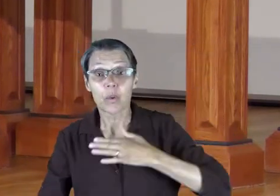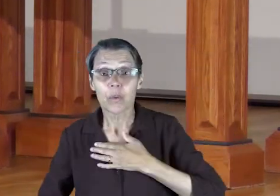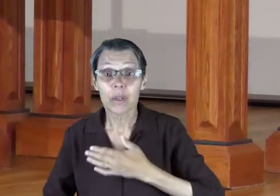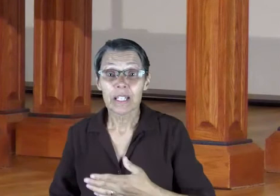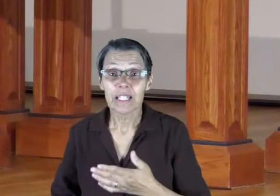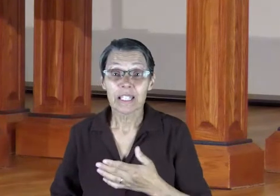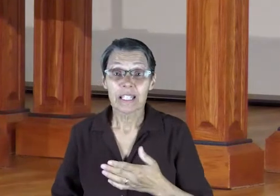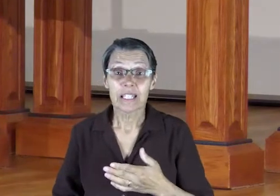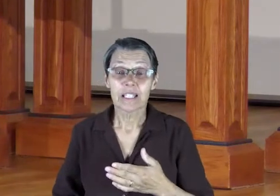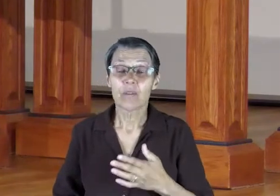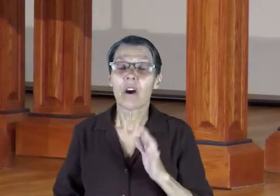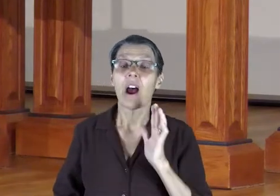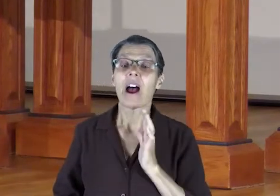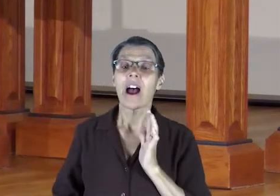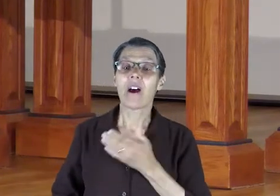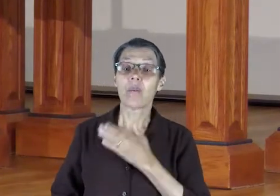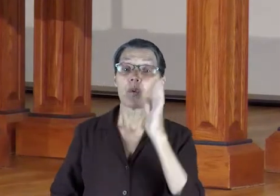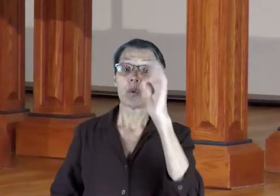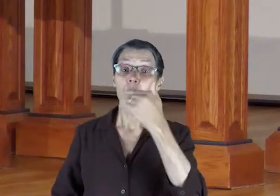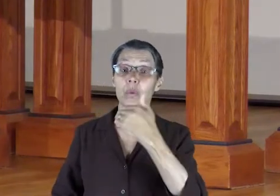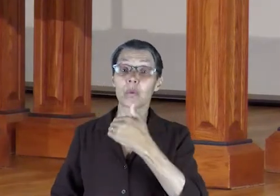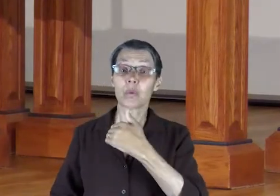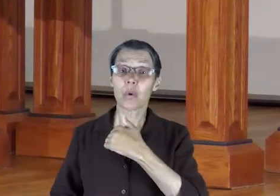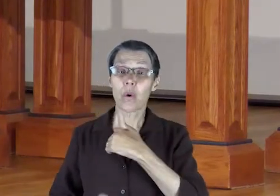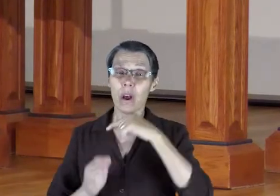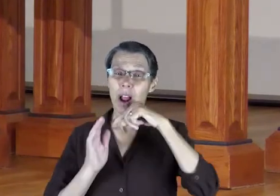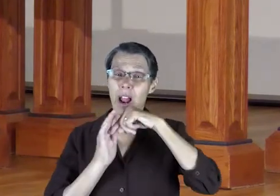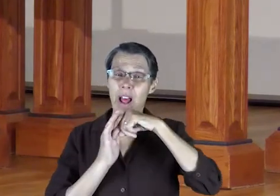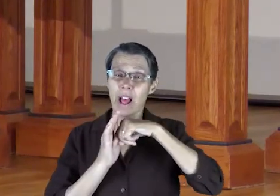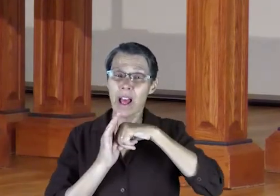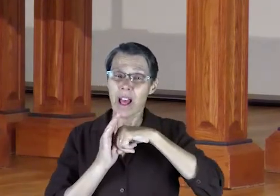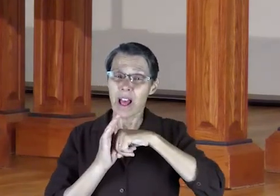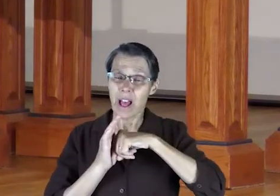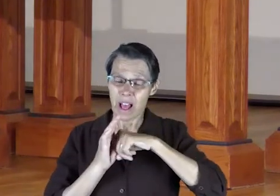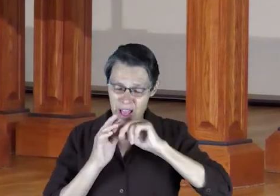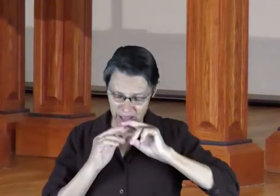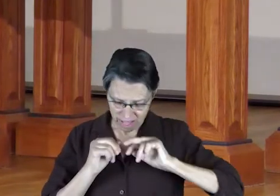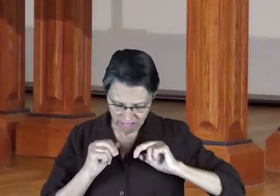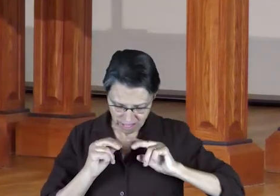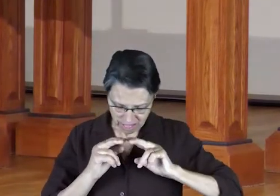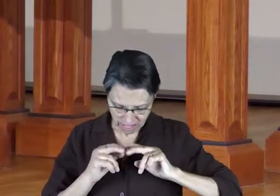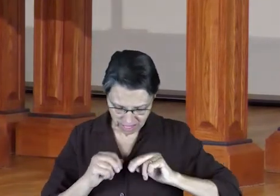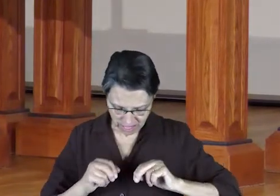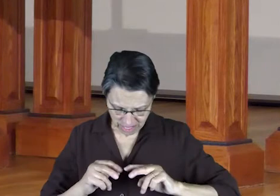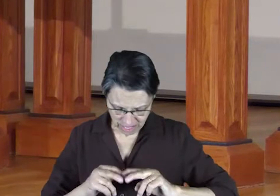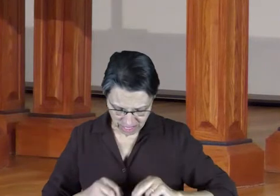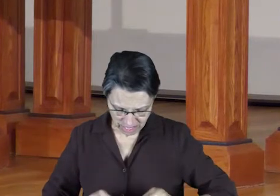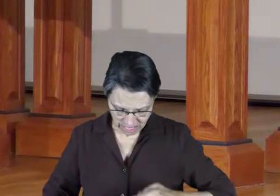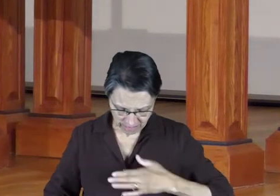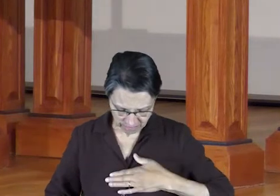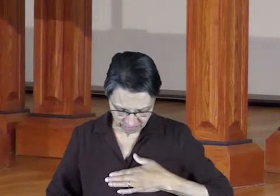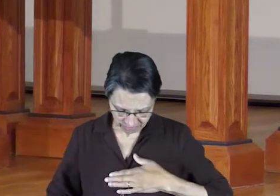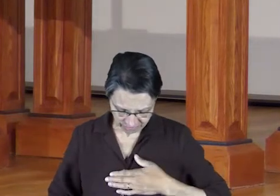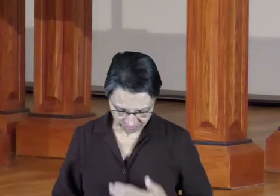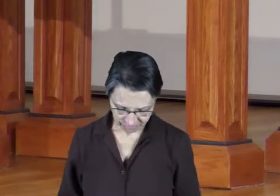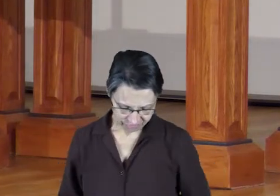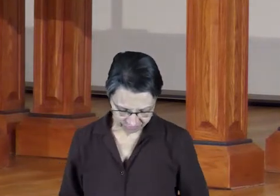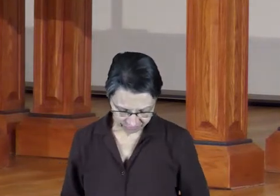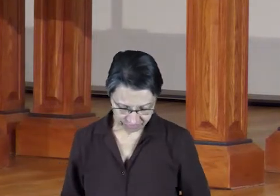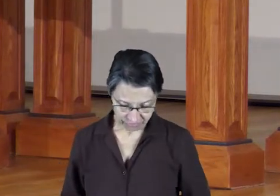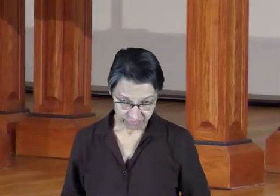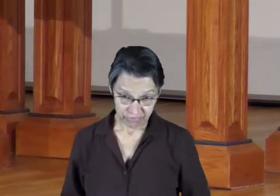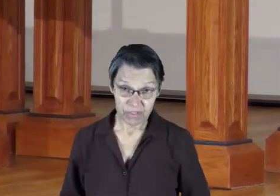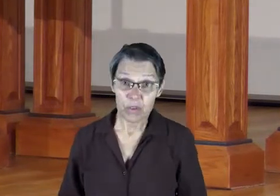It's a willingness sometimes to engage our soul at the deepest level and to confess those things we don't want anybody ever to